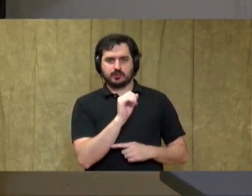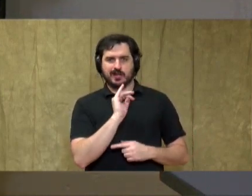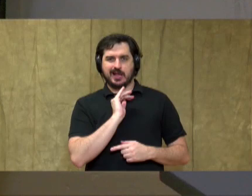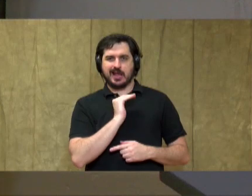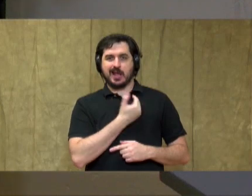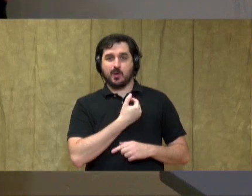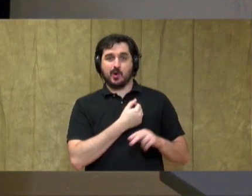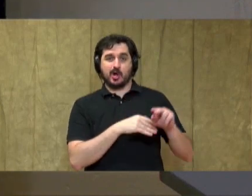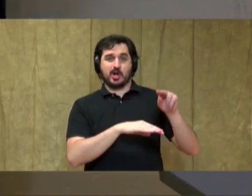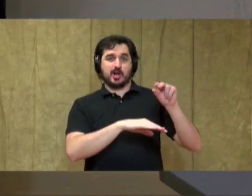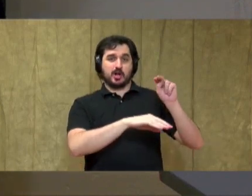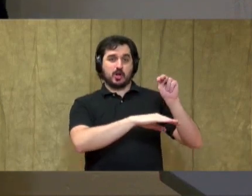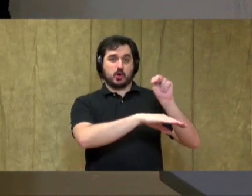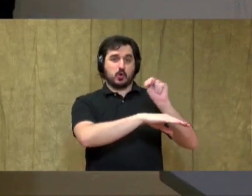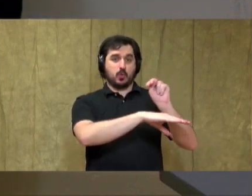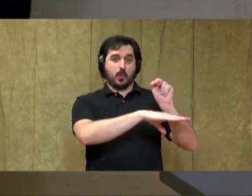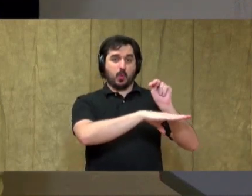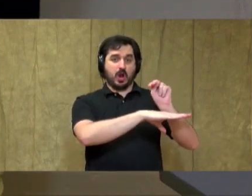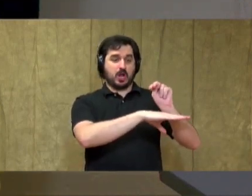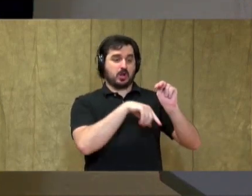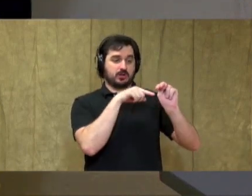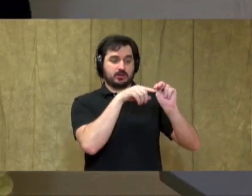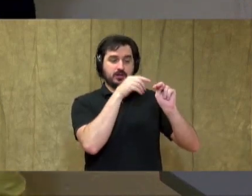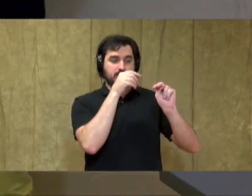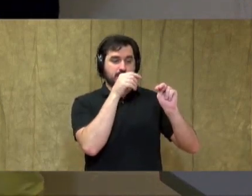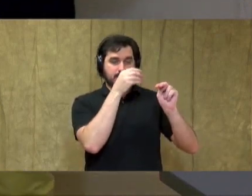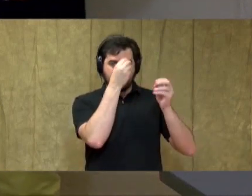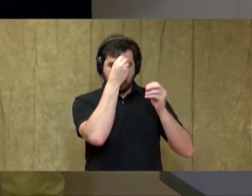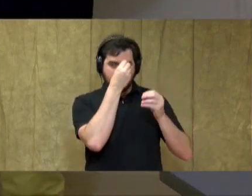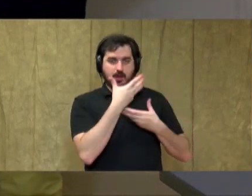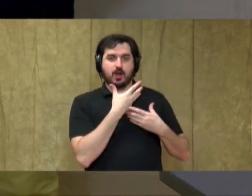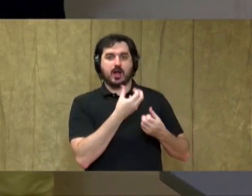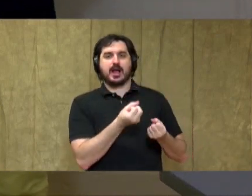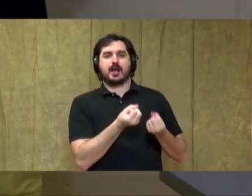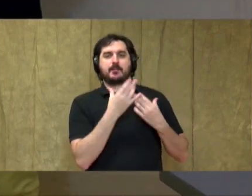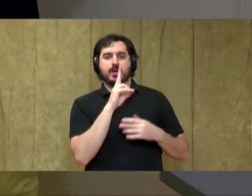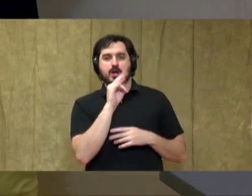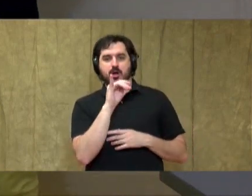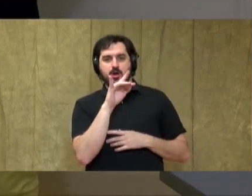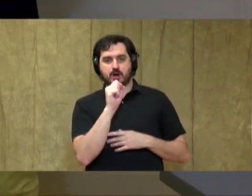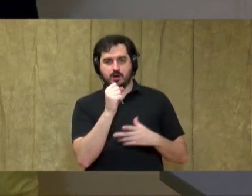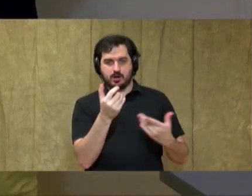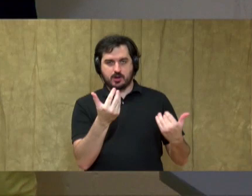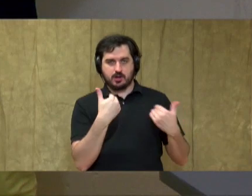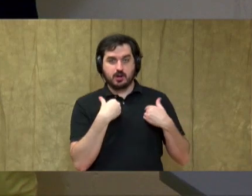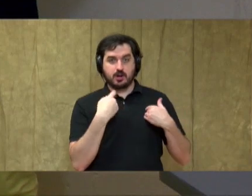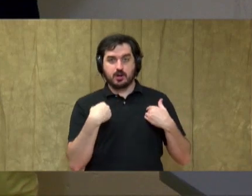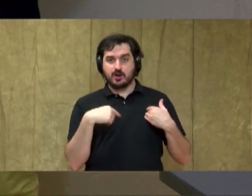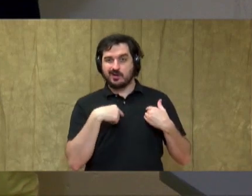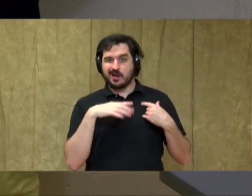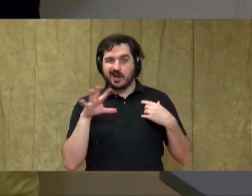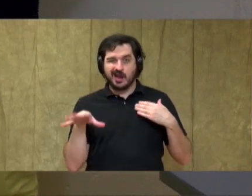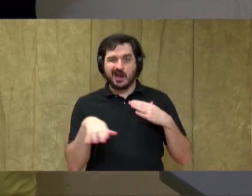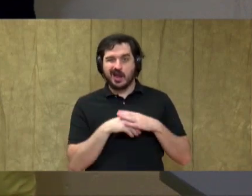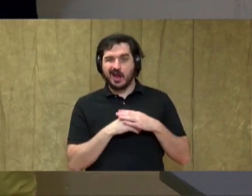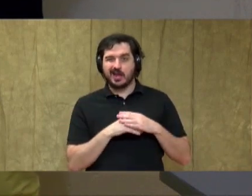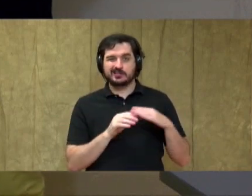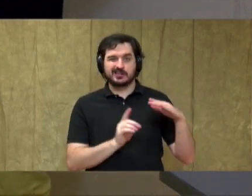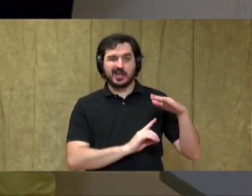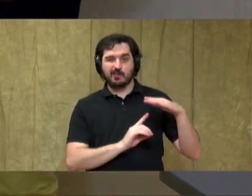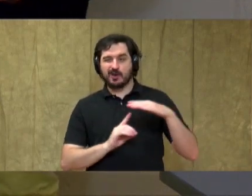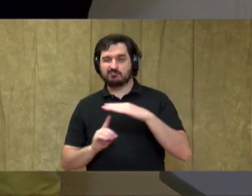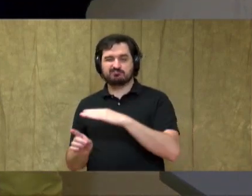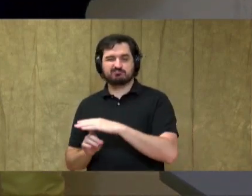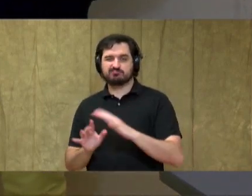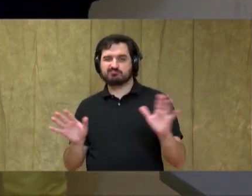how many of those units we have. So when we're adding, we're not going to add our denominator because the number